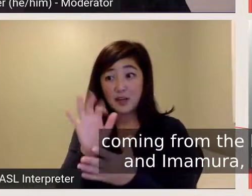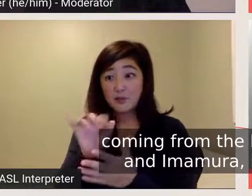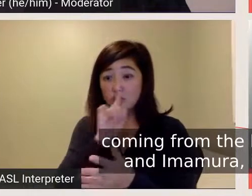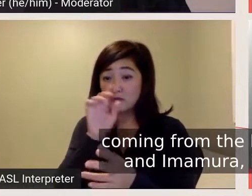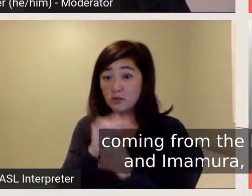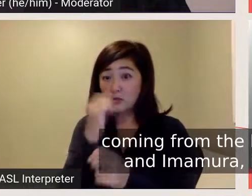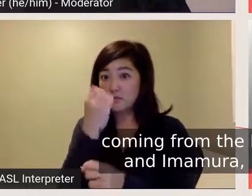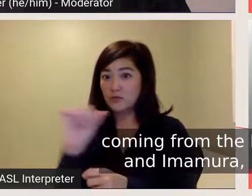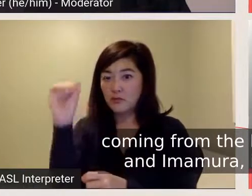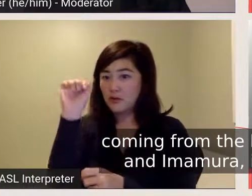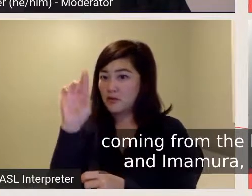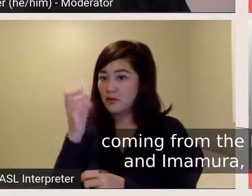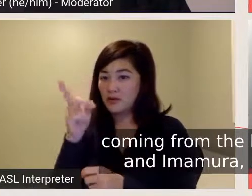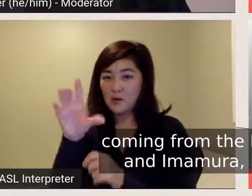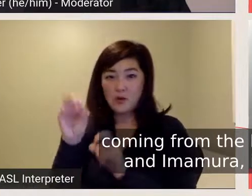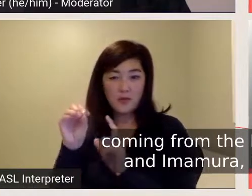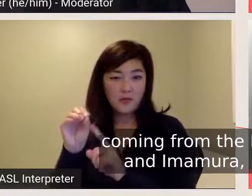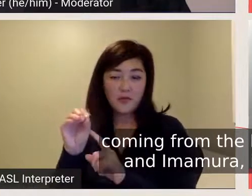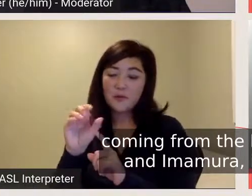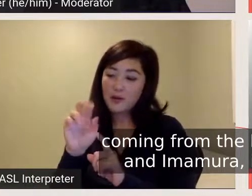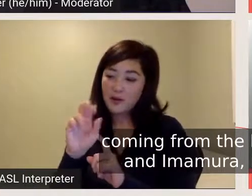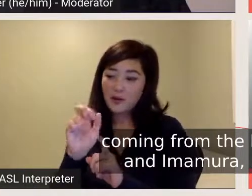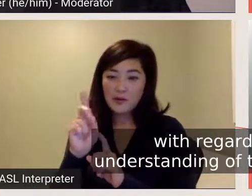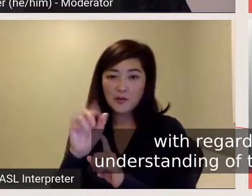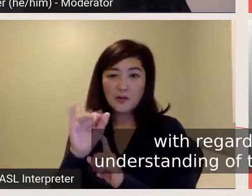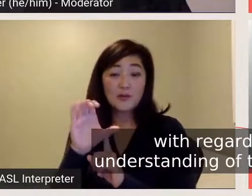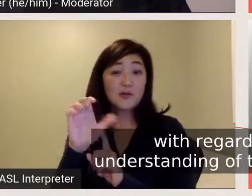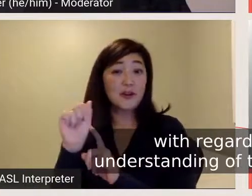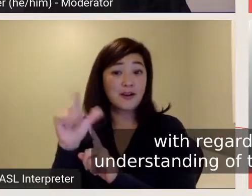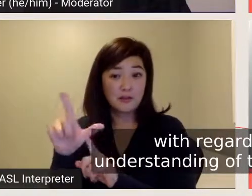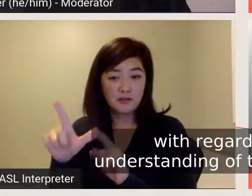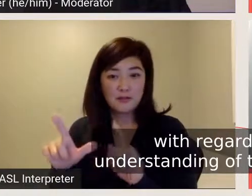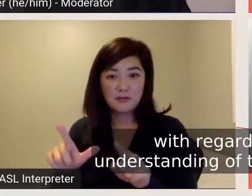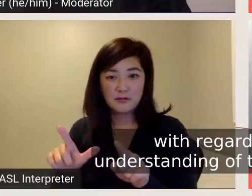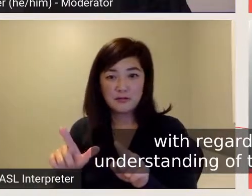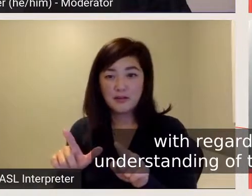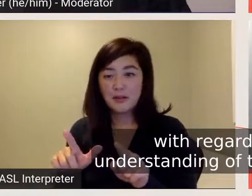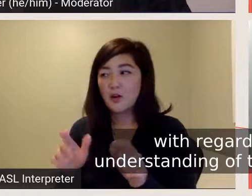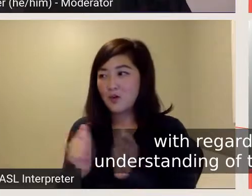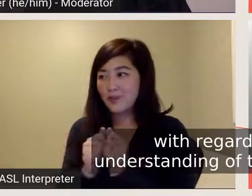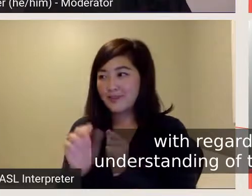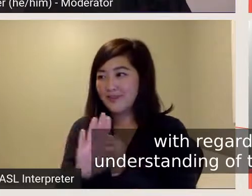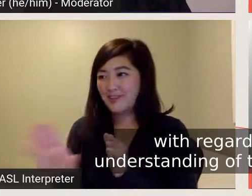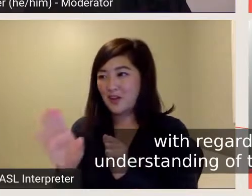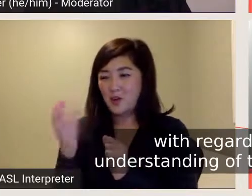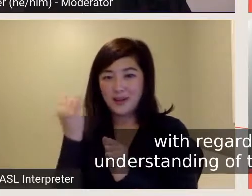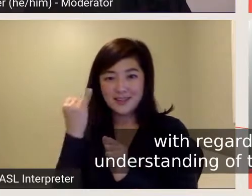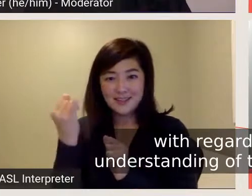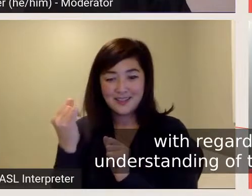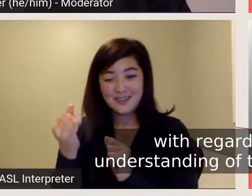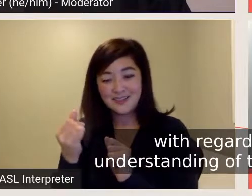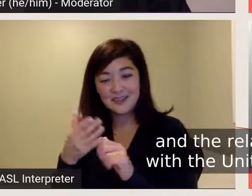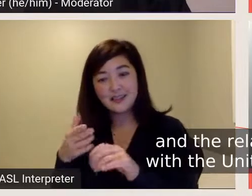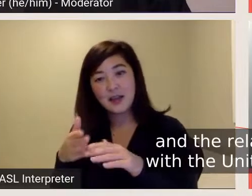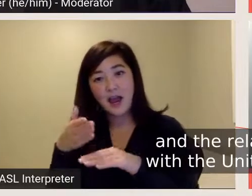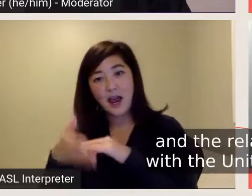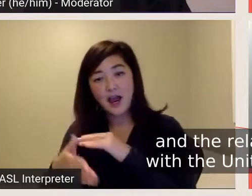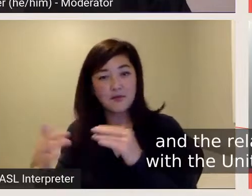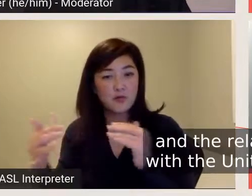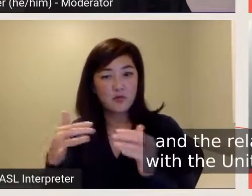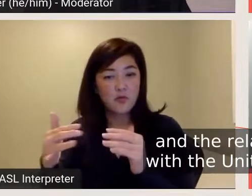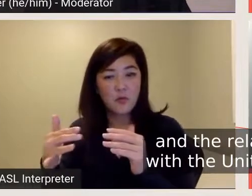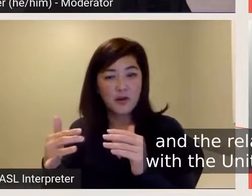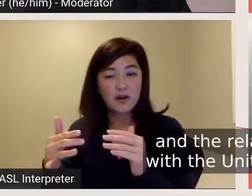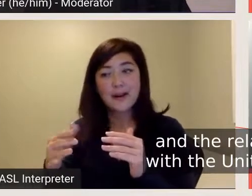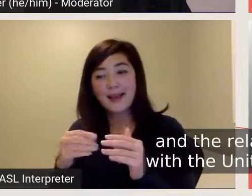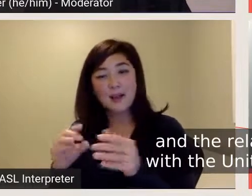from the likes of Oshima and Imamura in particular, with regards to their understanding of the post-war era and the